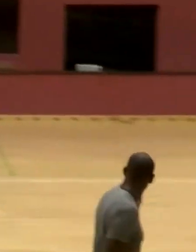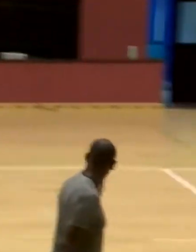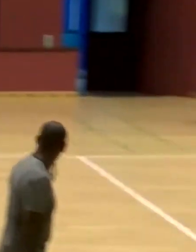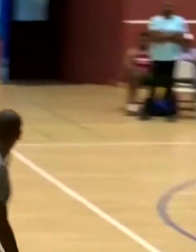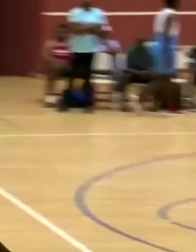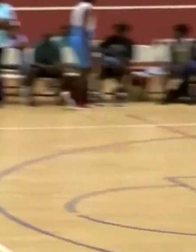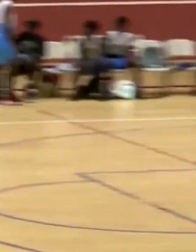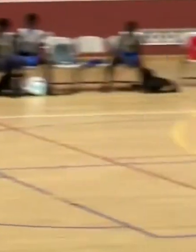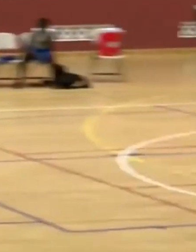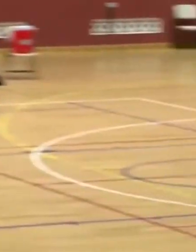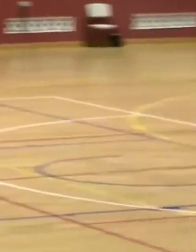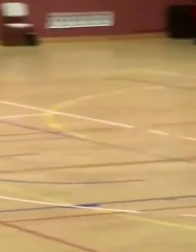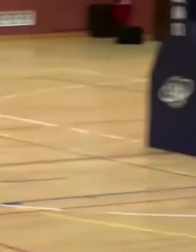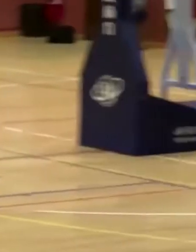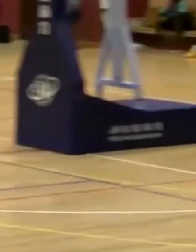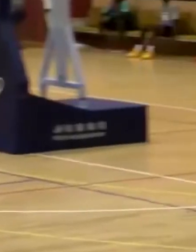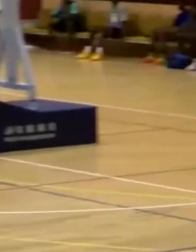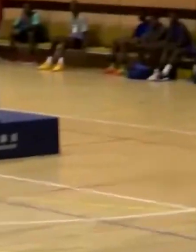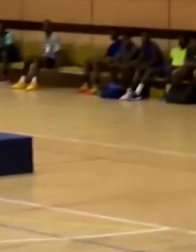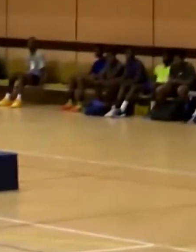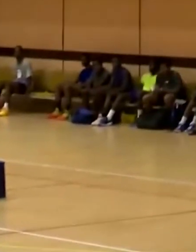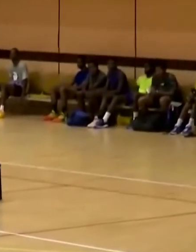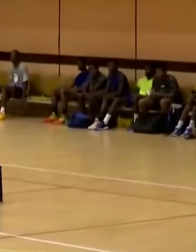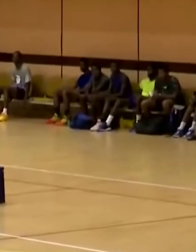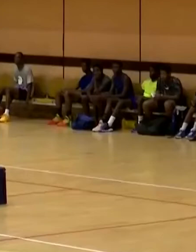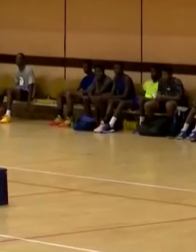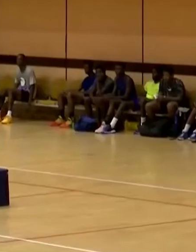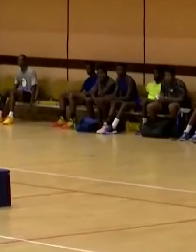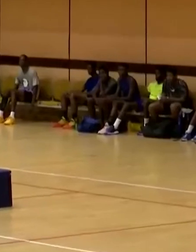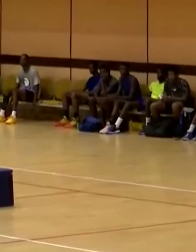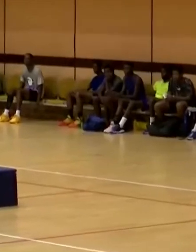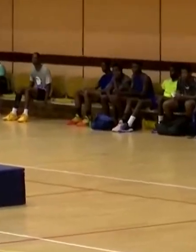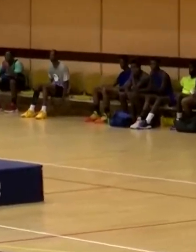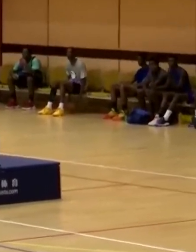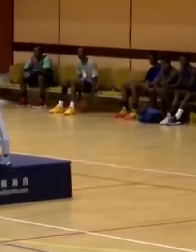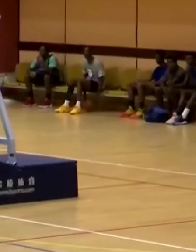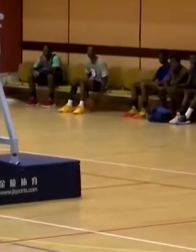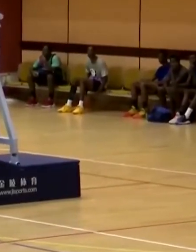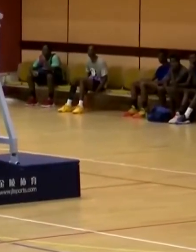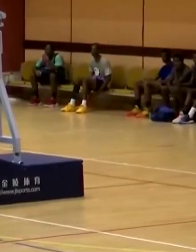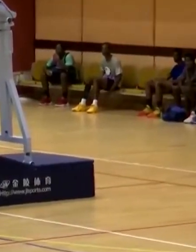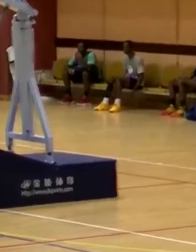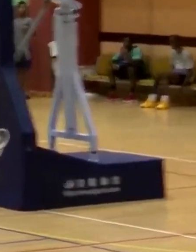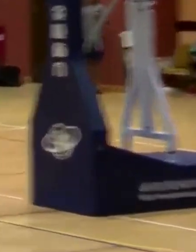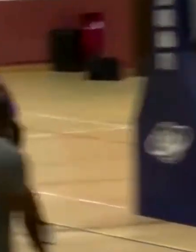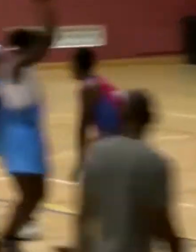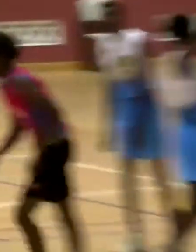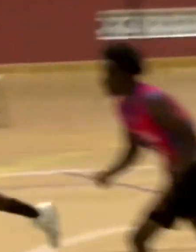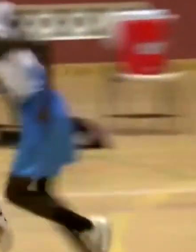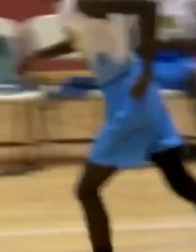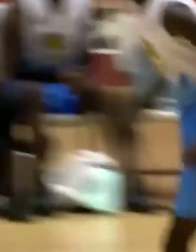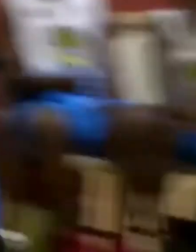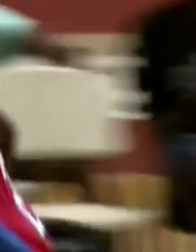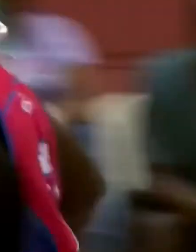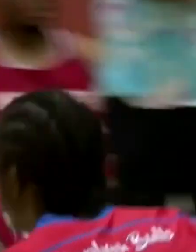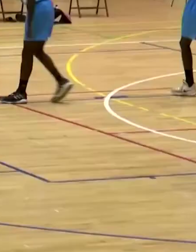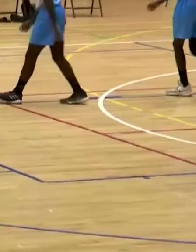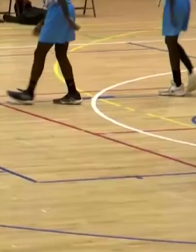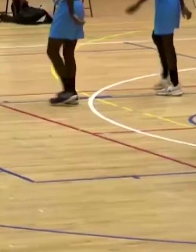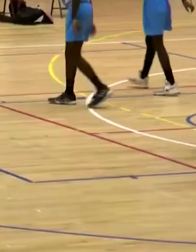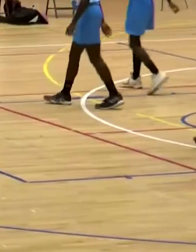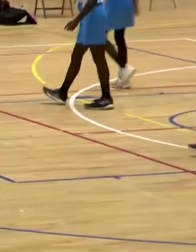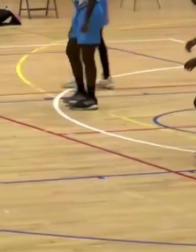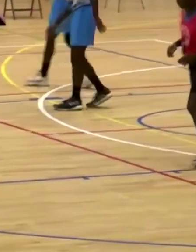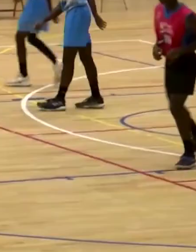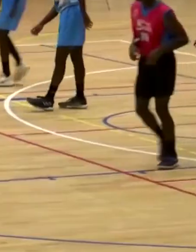that another turnover? A familiar player in this game, it seems. And of course, it results in yet another 2 points for the Bulls, who were